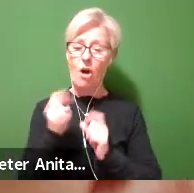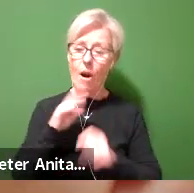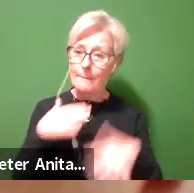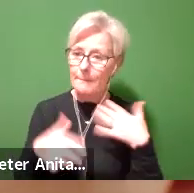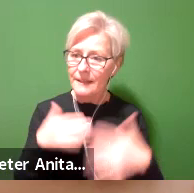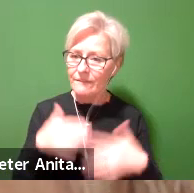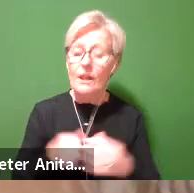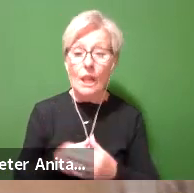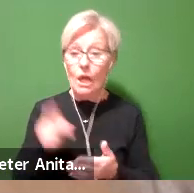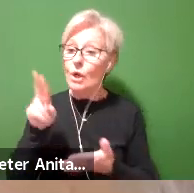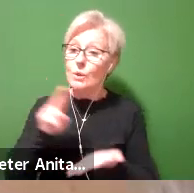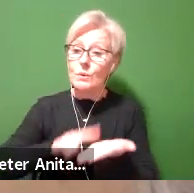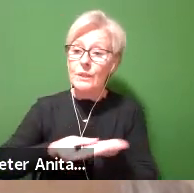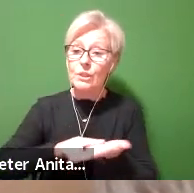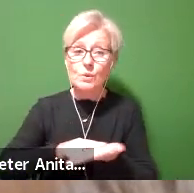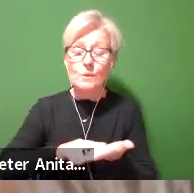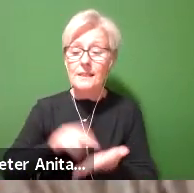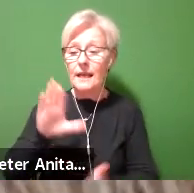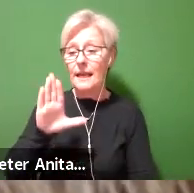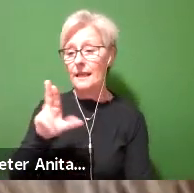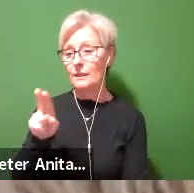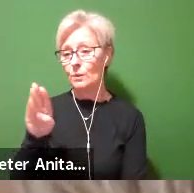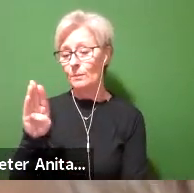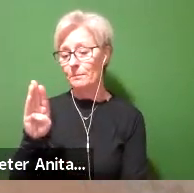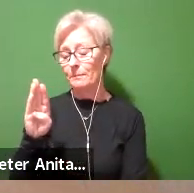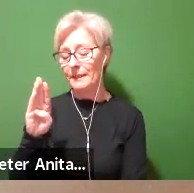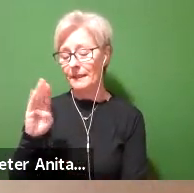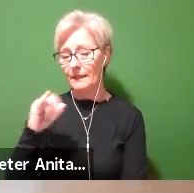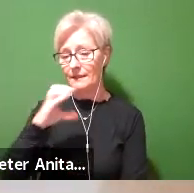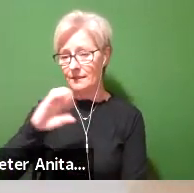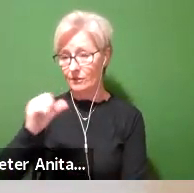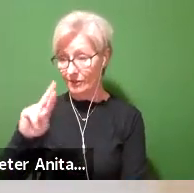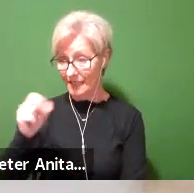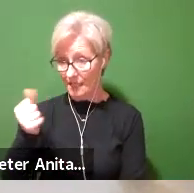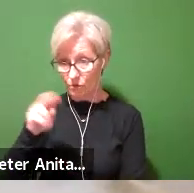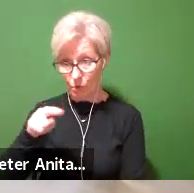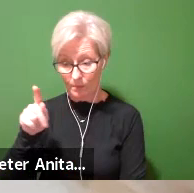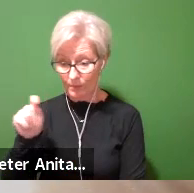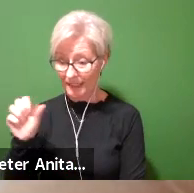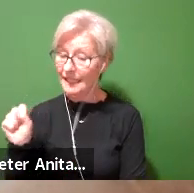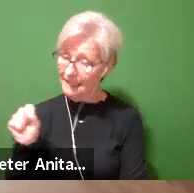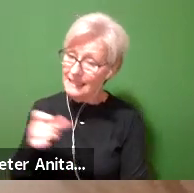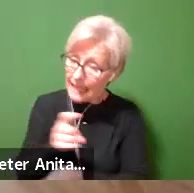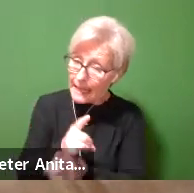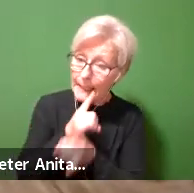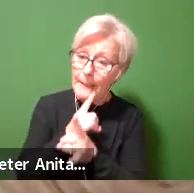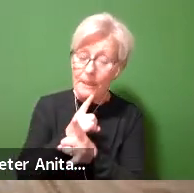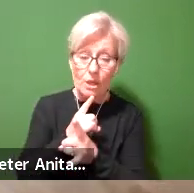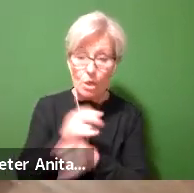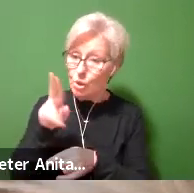of lubricants greatly enhances the experience of sex. There are a wide variety available over the counter in any